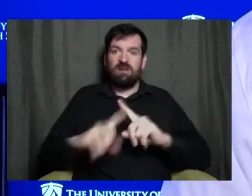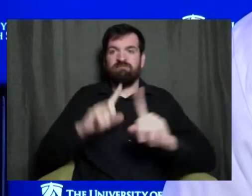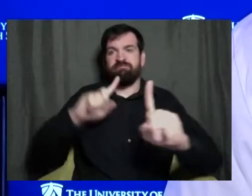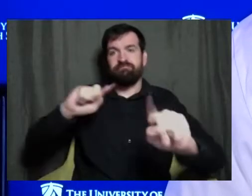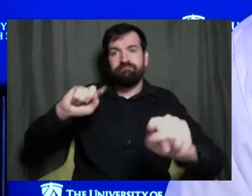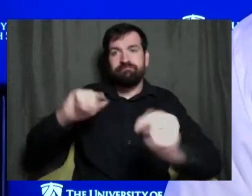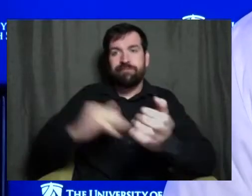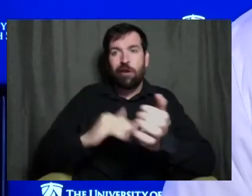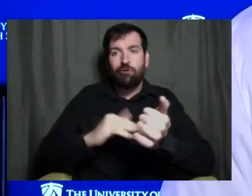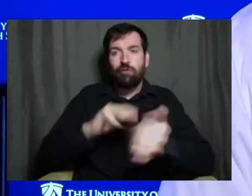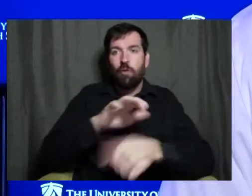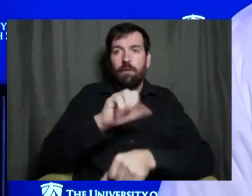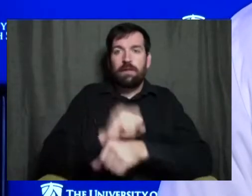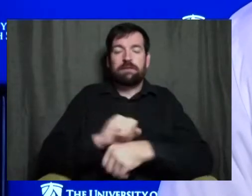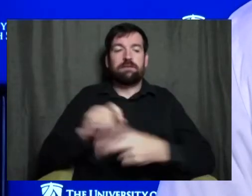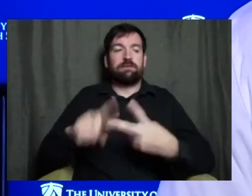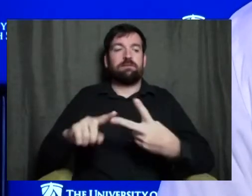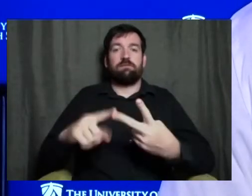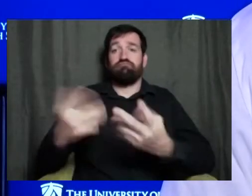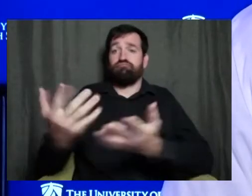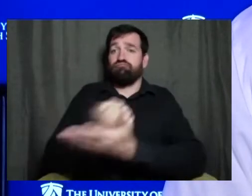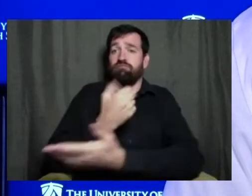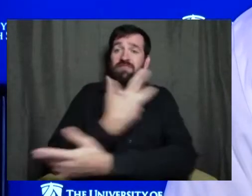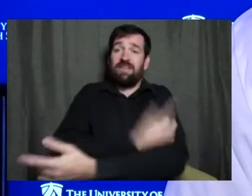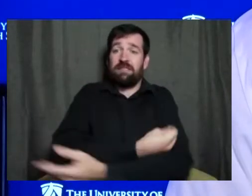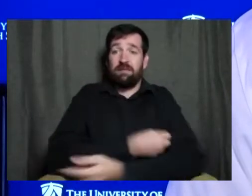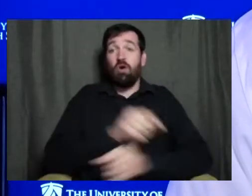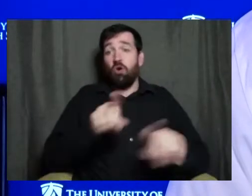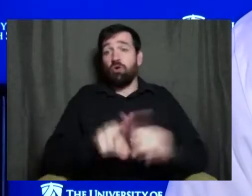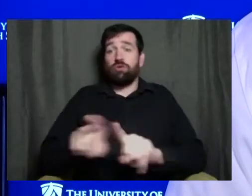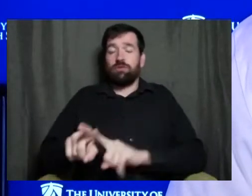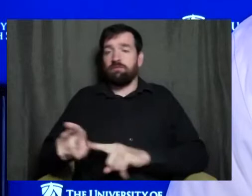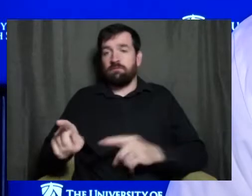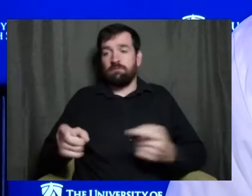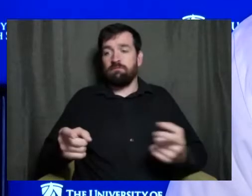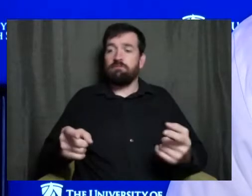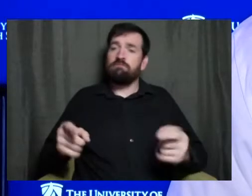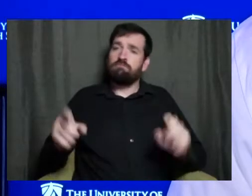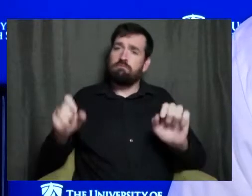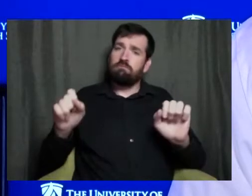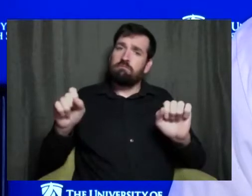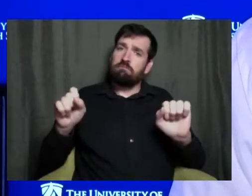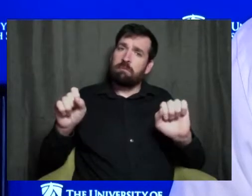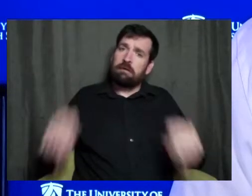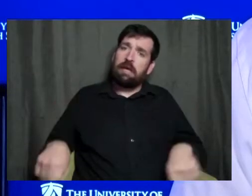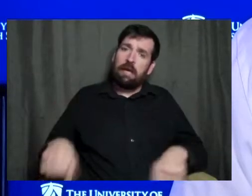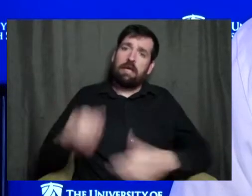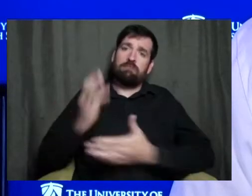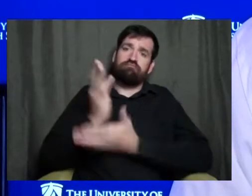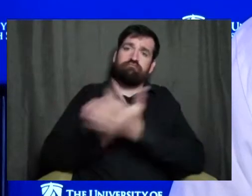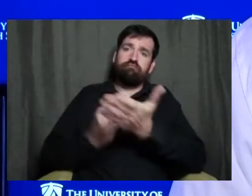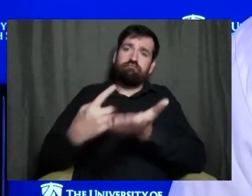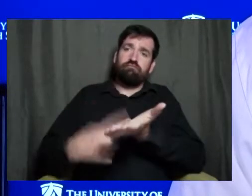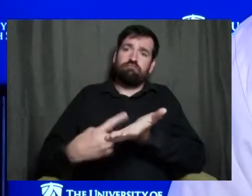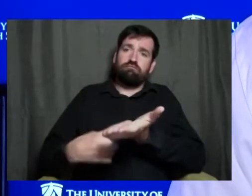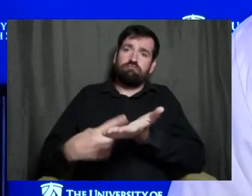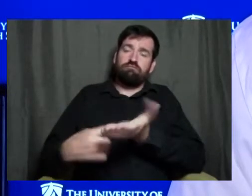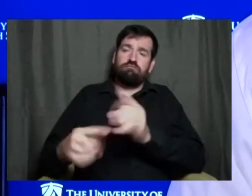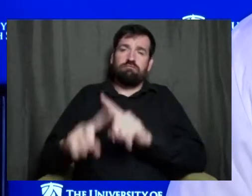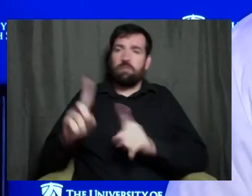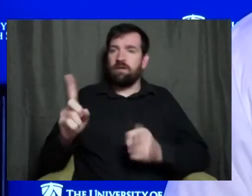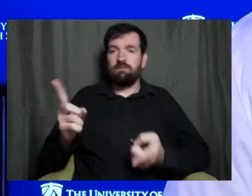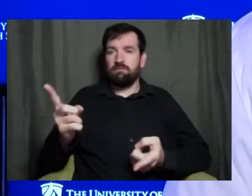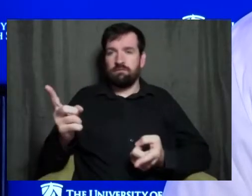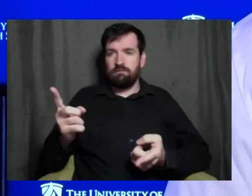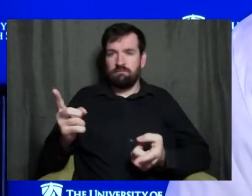vaccine. And also, I think you can have some discussion, but the other thing is, what is the capacity for those